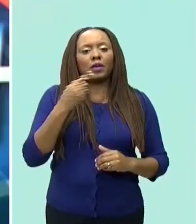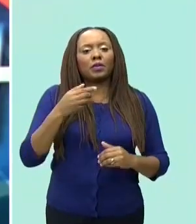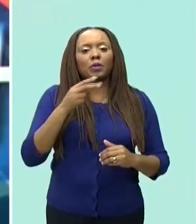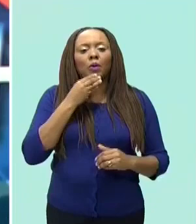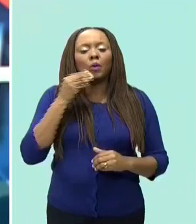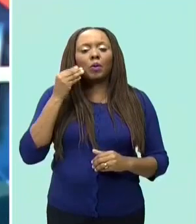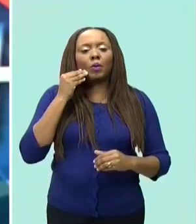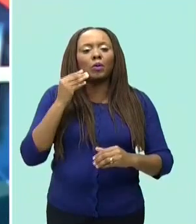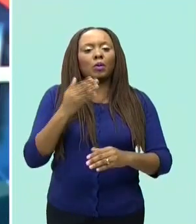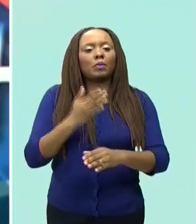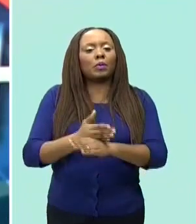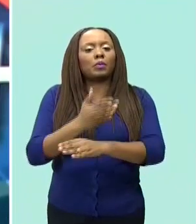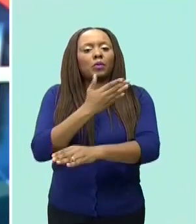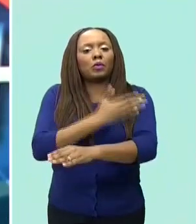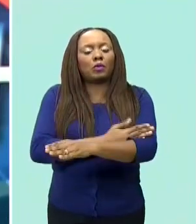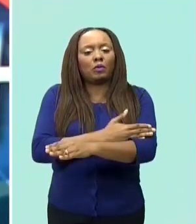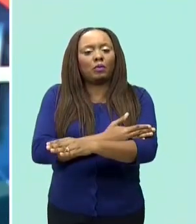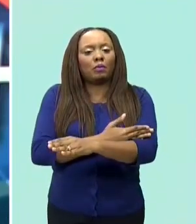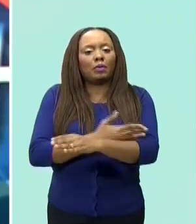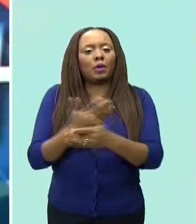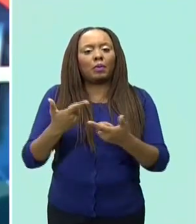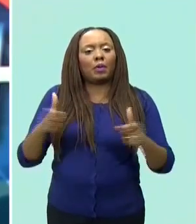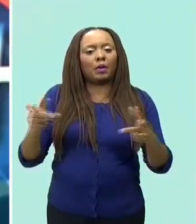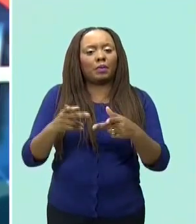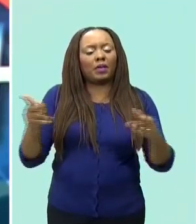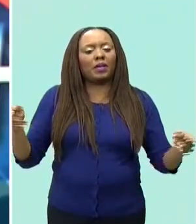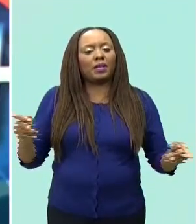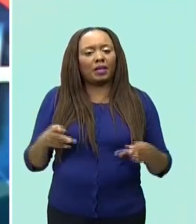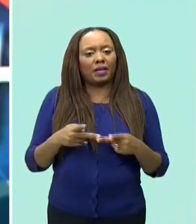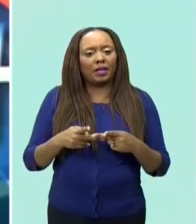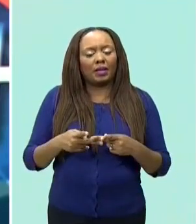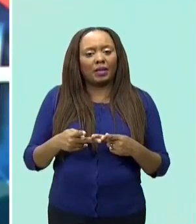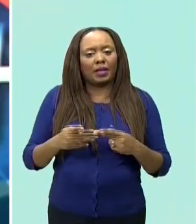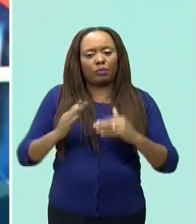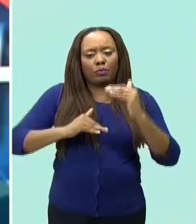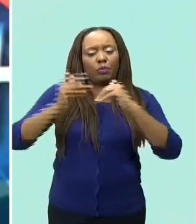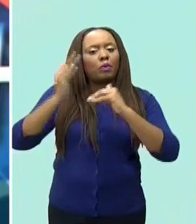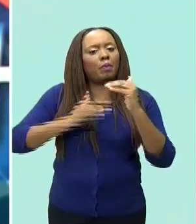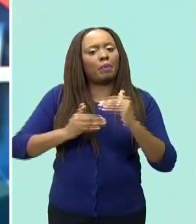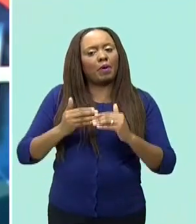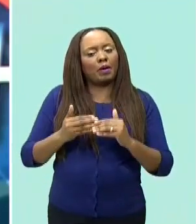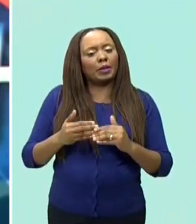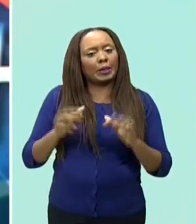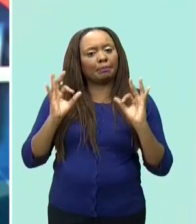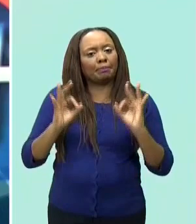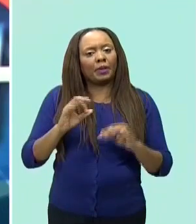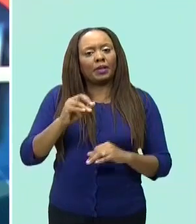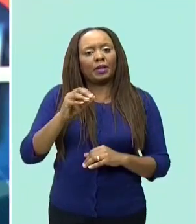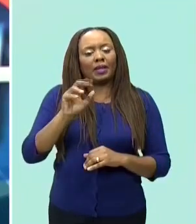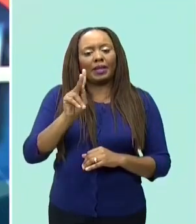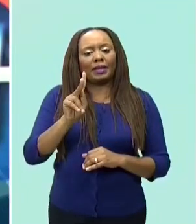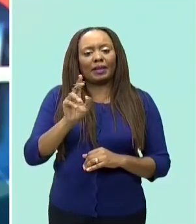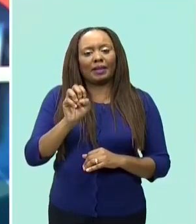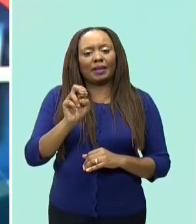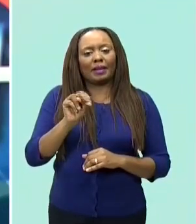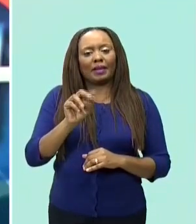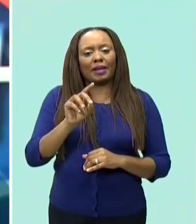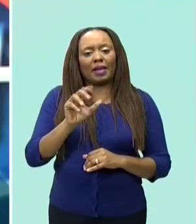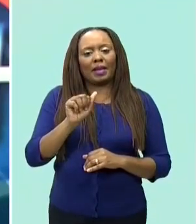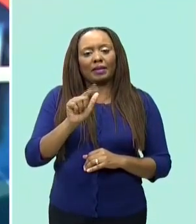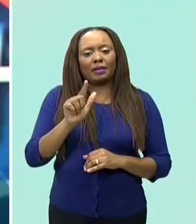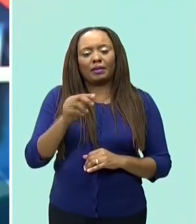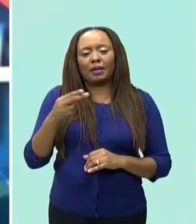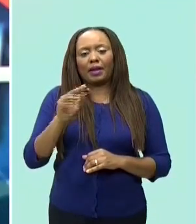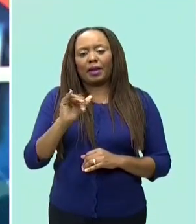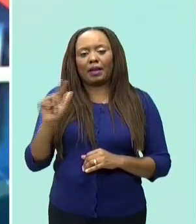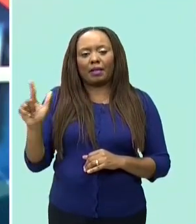materials and hardware store is rapidly taking shape over at Kendall Hill in Christchurch. Our Ryan Broom recently visited the site of the